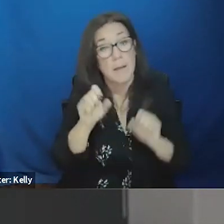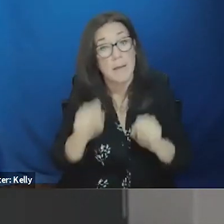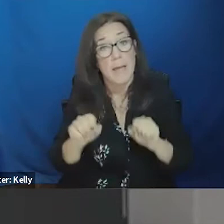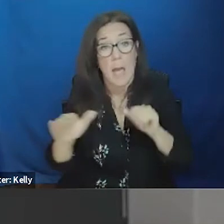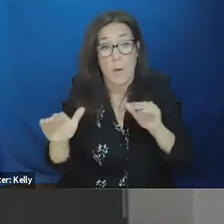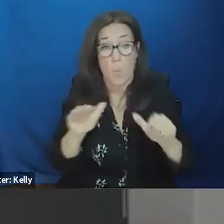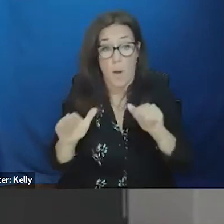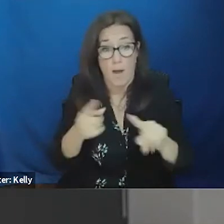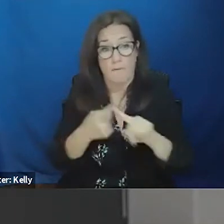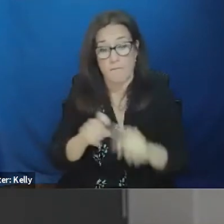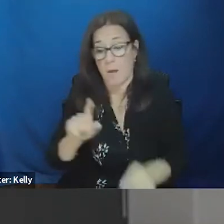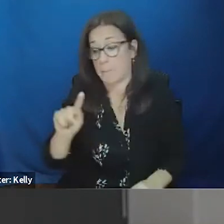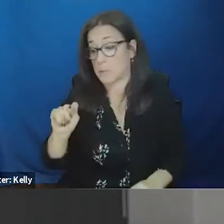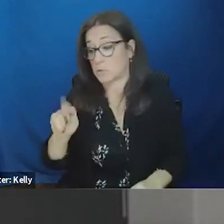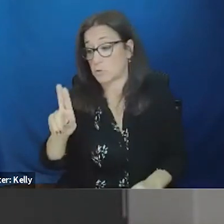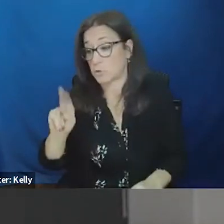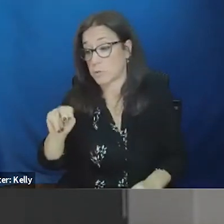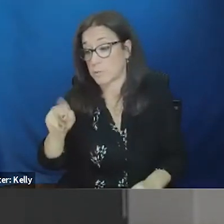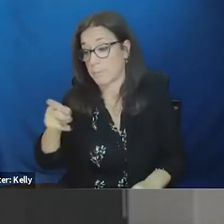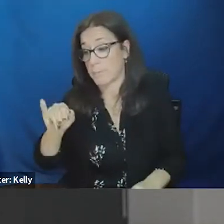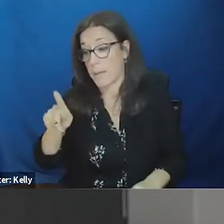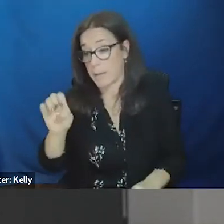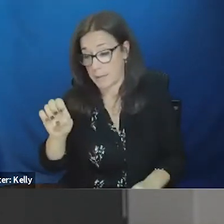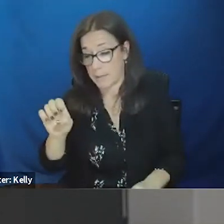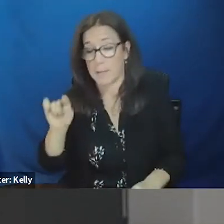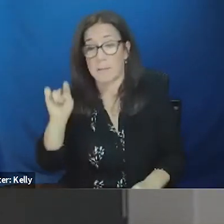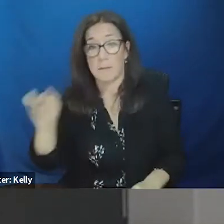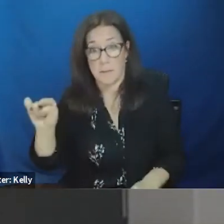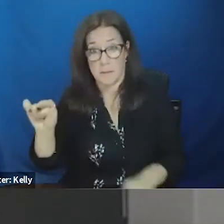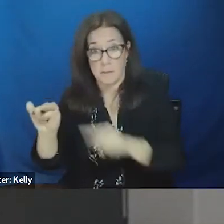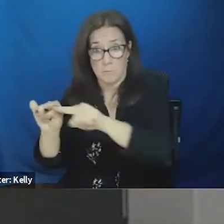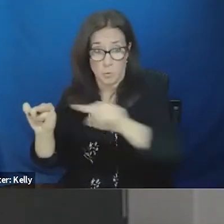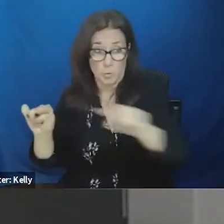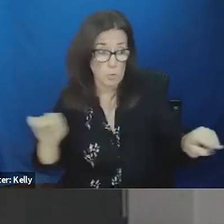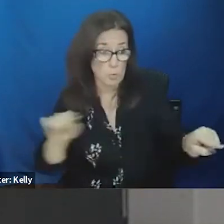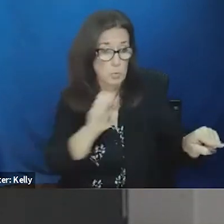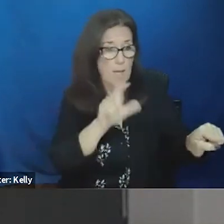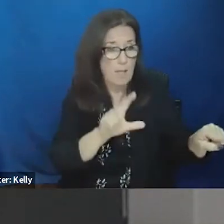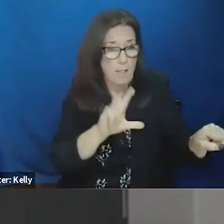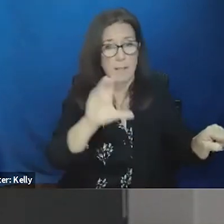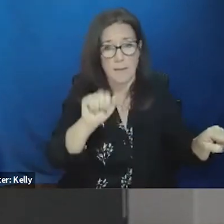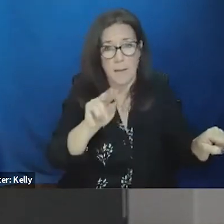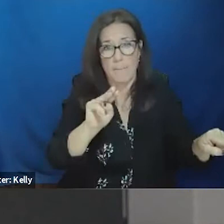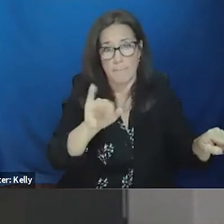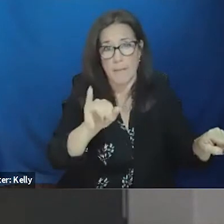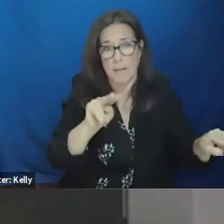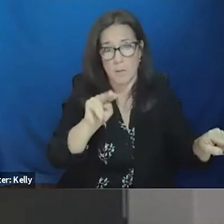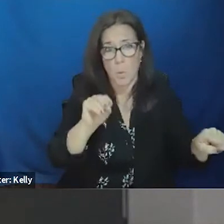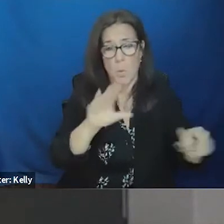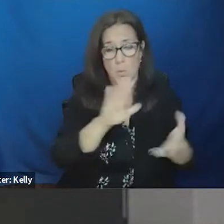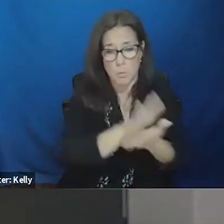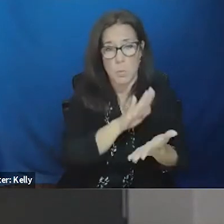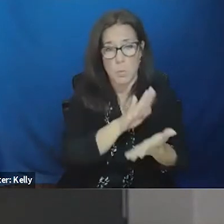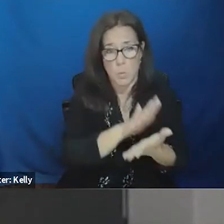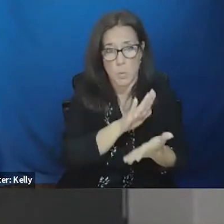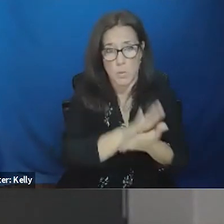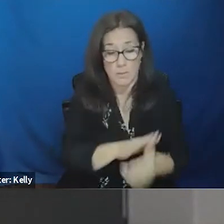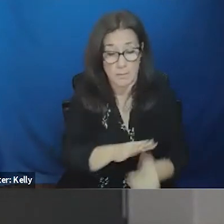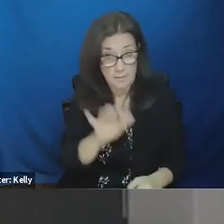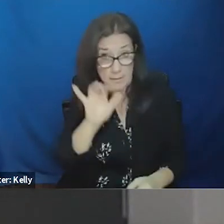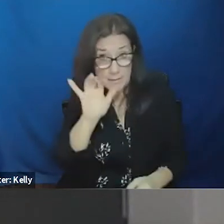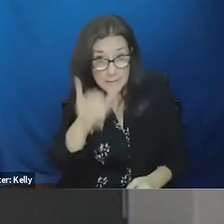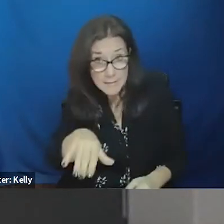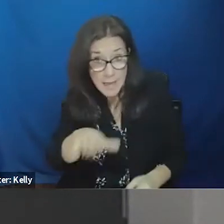of Turnpike to the other side where El Camino School is. And this proposal, does